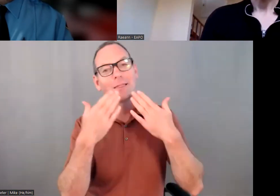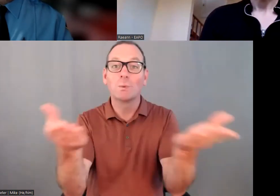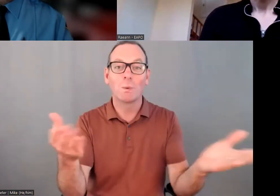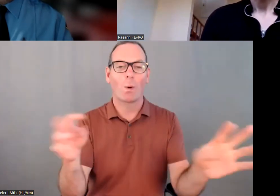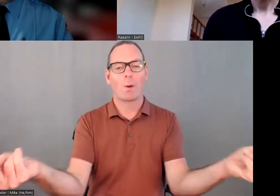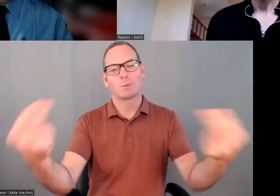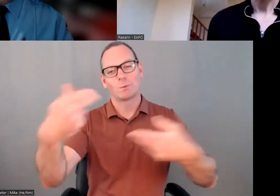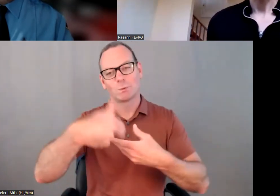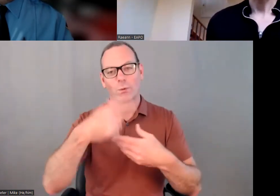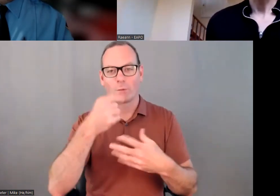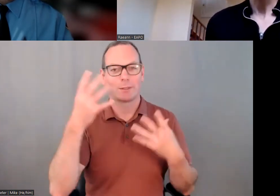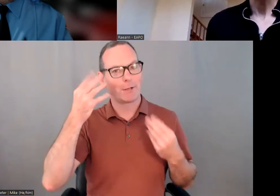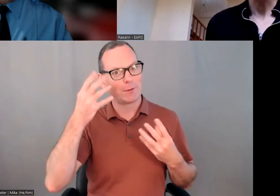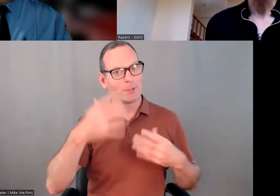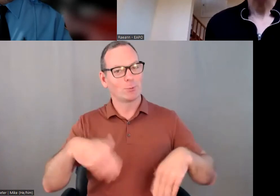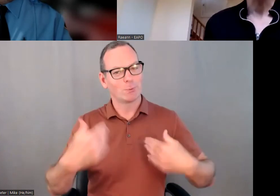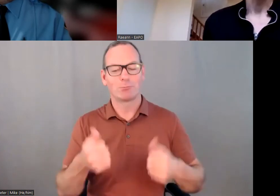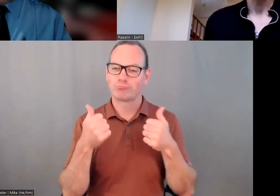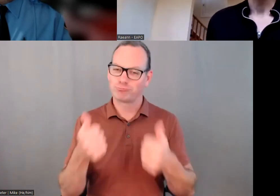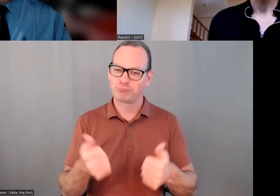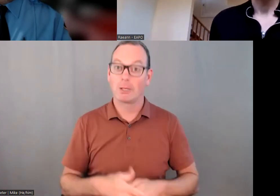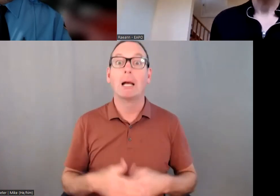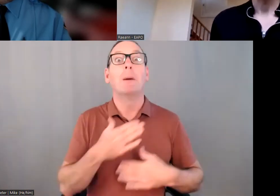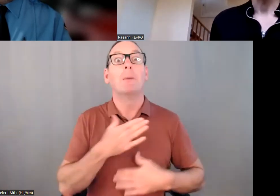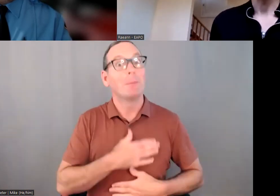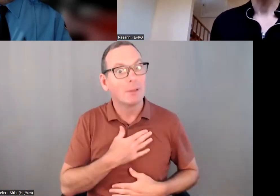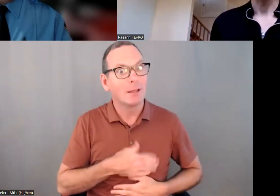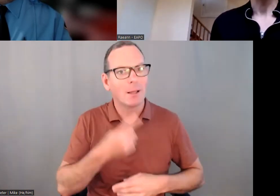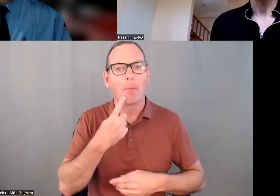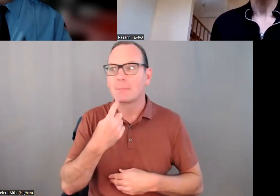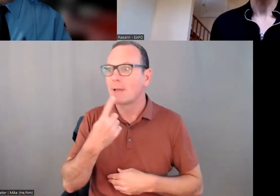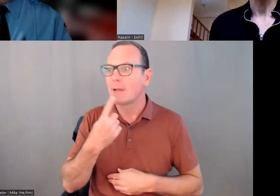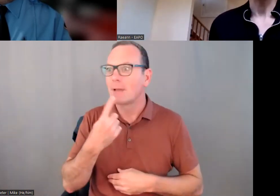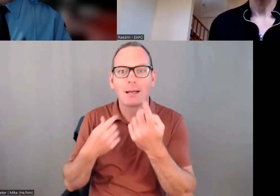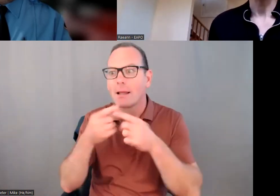very informative session, and spread the word to your neighbors, friends, and